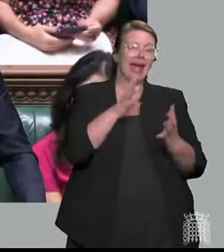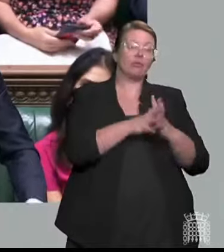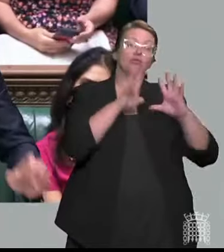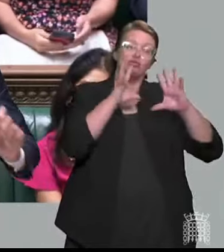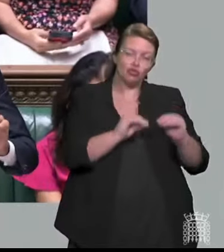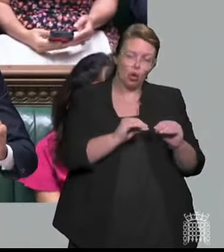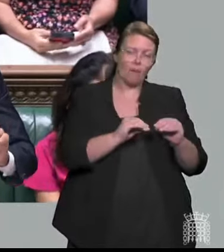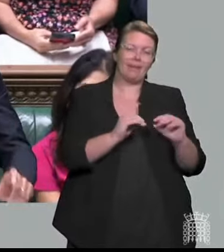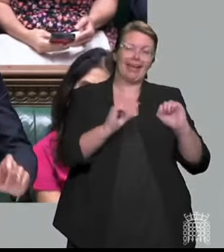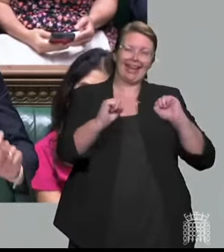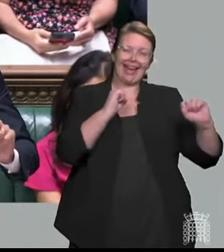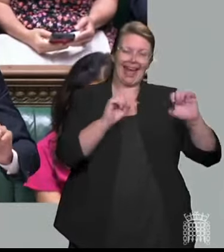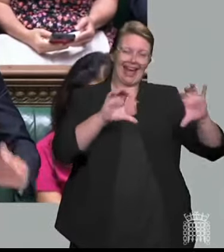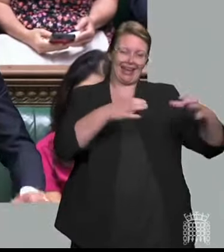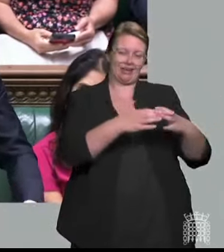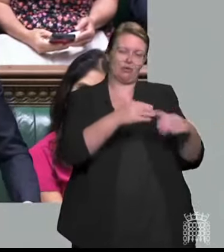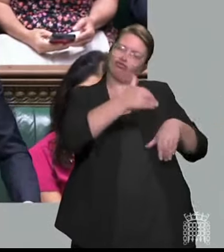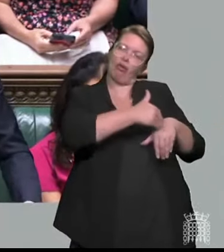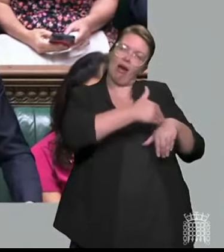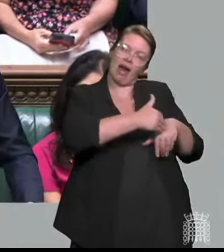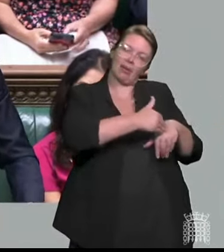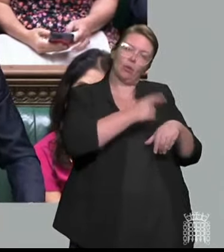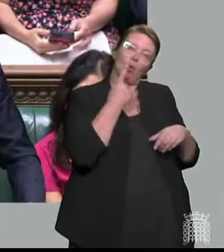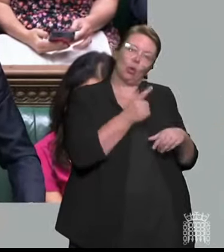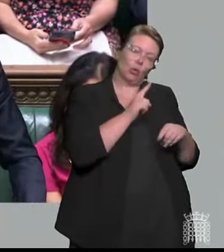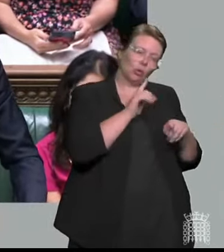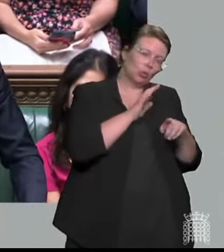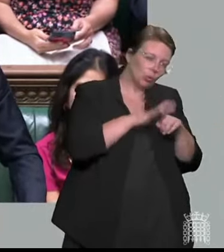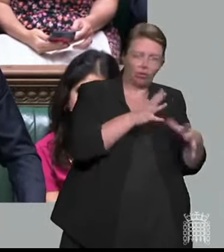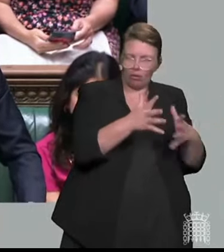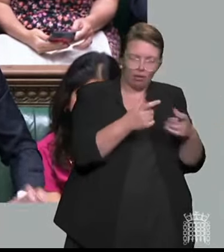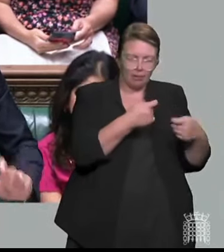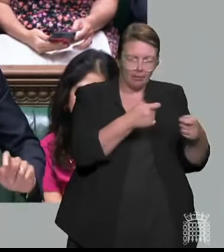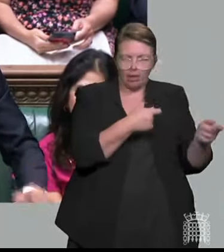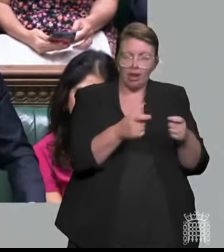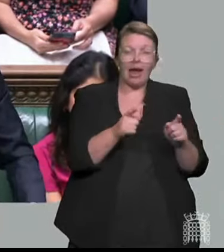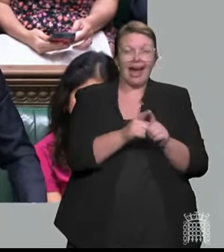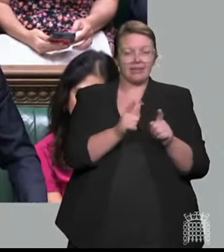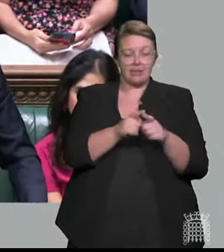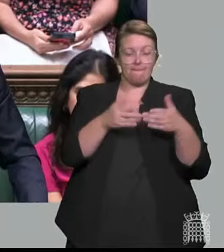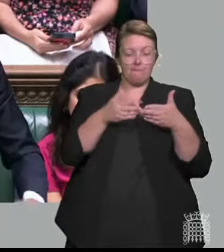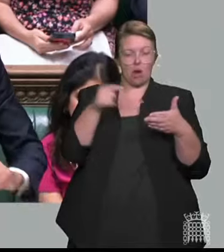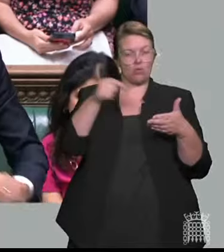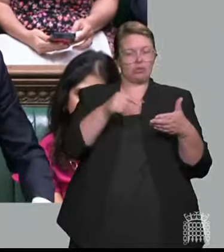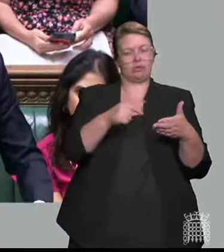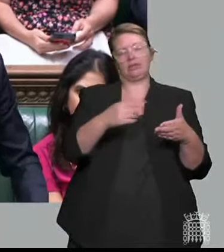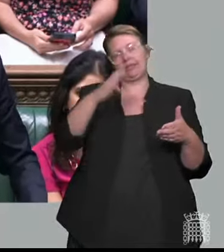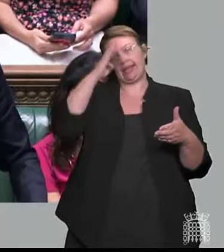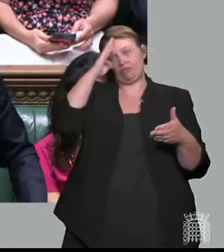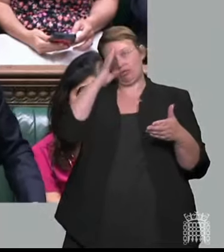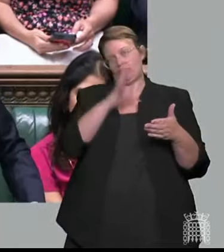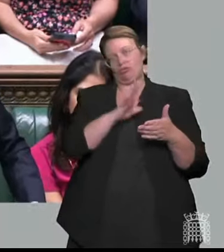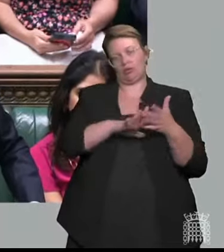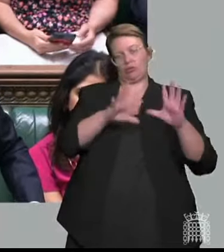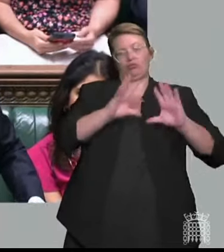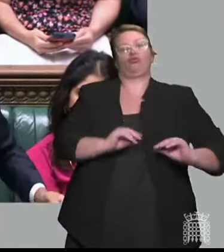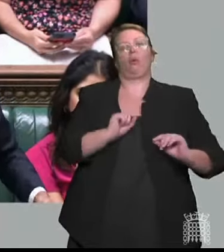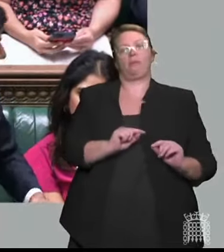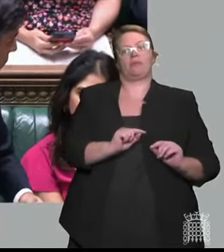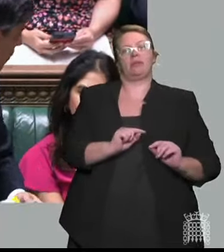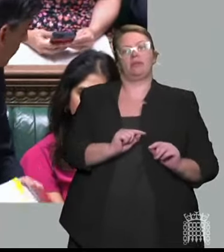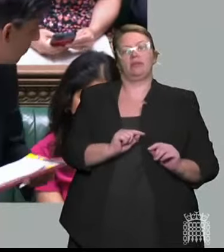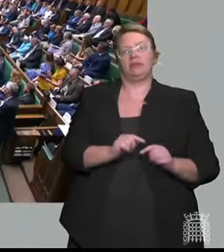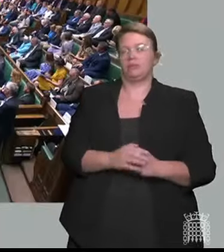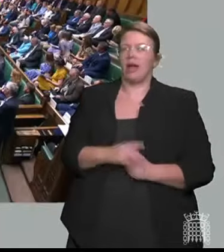immigration crime and specifically disrupt the supply chain of boat parts that are used for these dangerous crossings. And I will continue to keep him updated